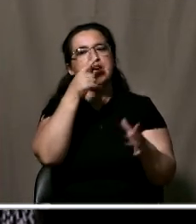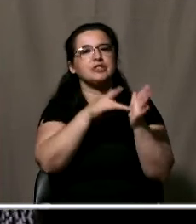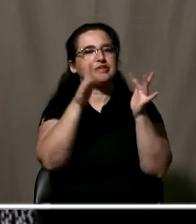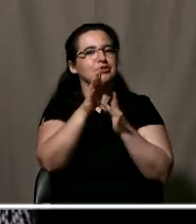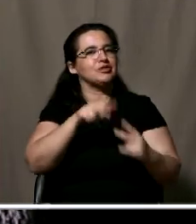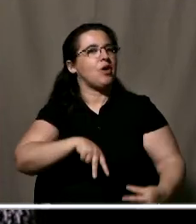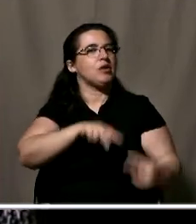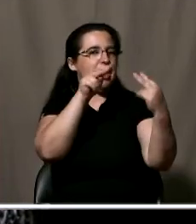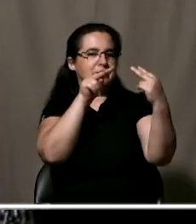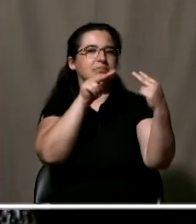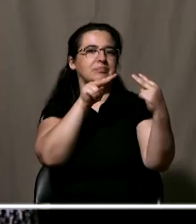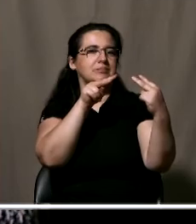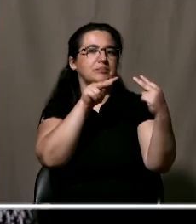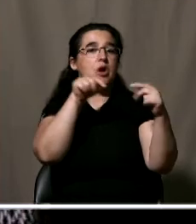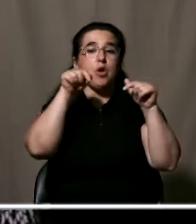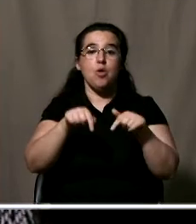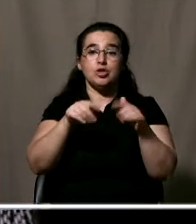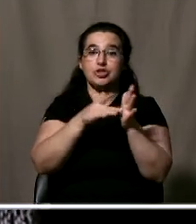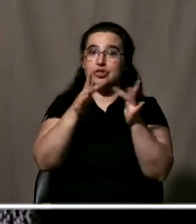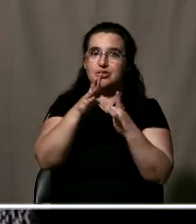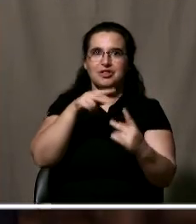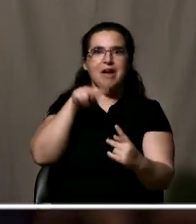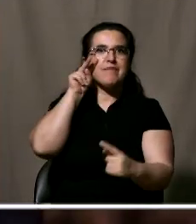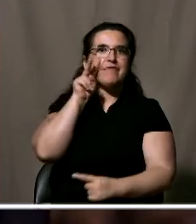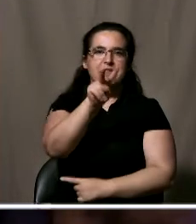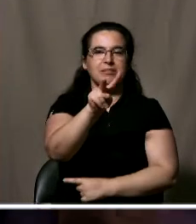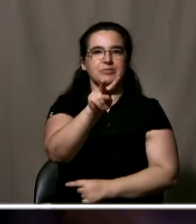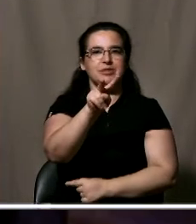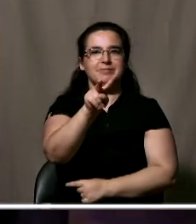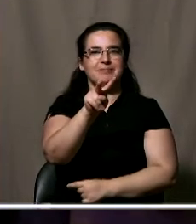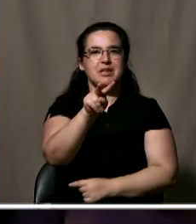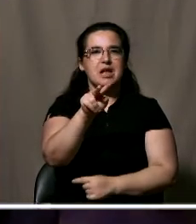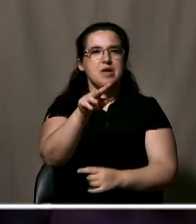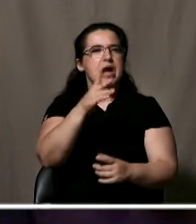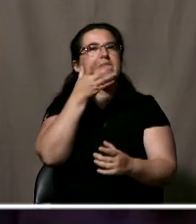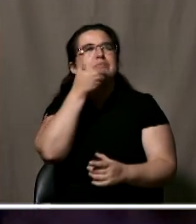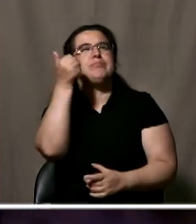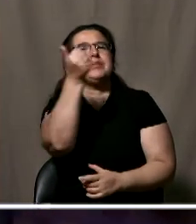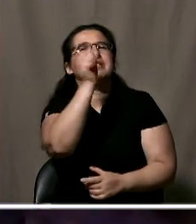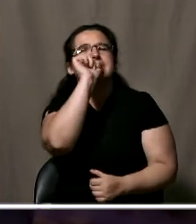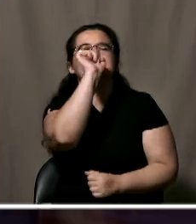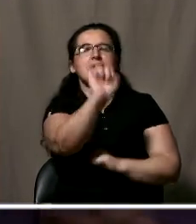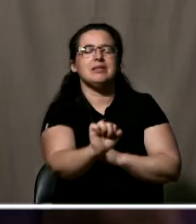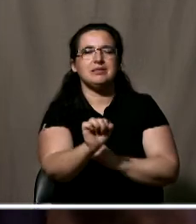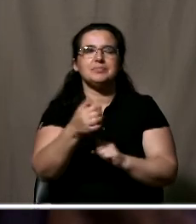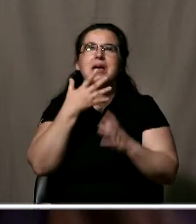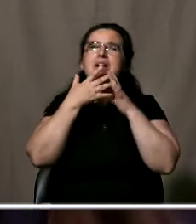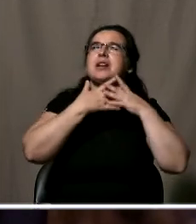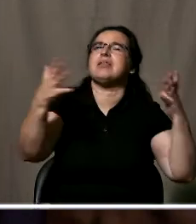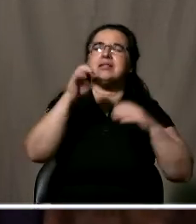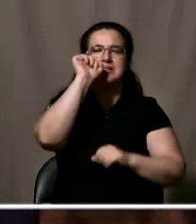you see Jesus. Hoje vemos Jesus. You see him in all his beauty. Hoje podem vê-lo em toda a sua beleza. You see him in all his greatness. Em toda a sua